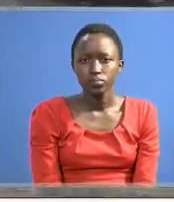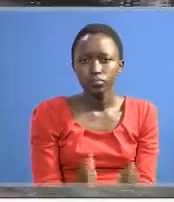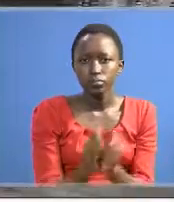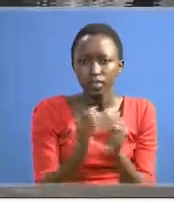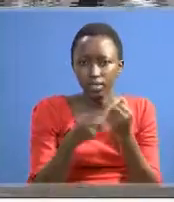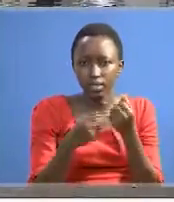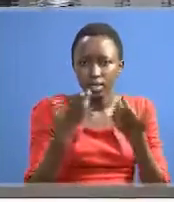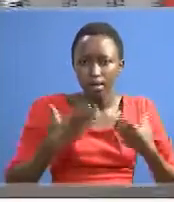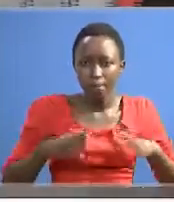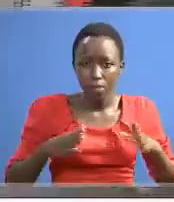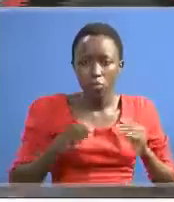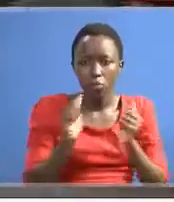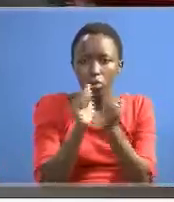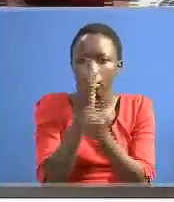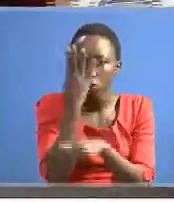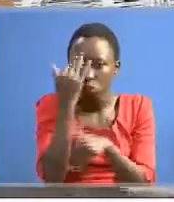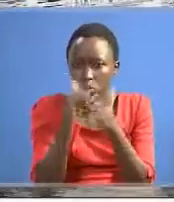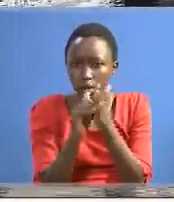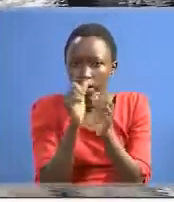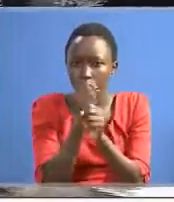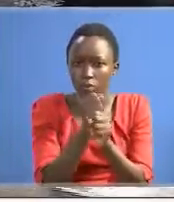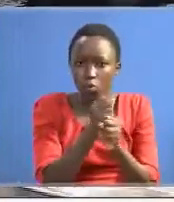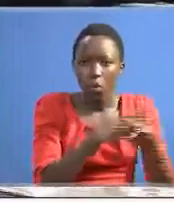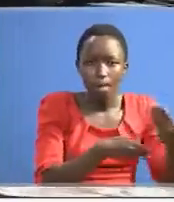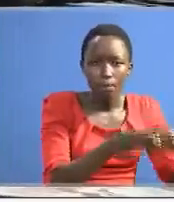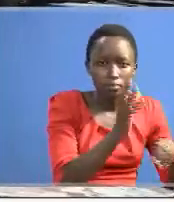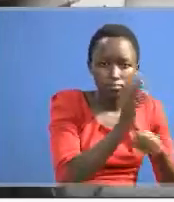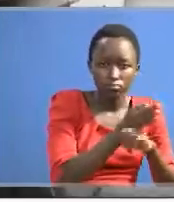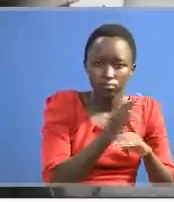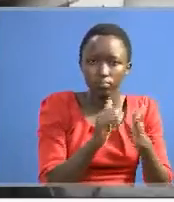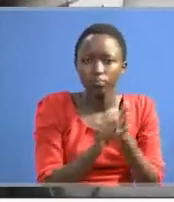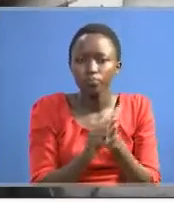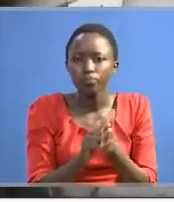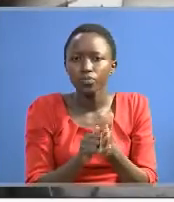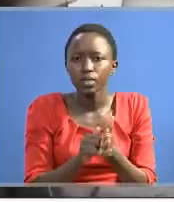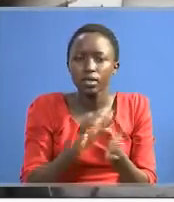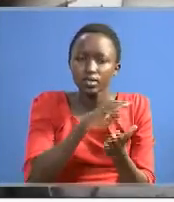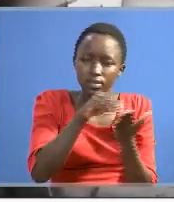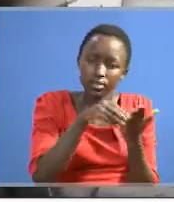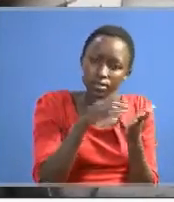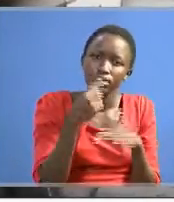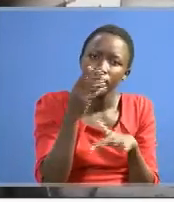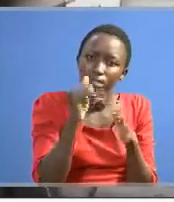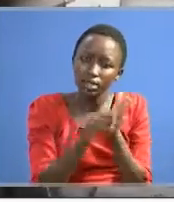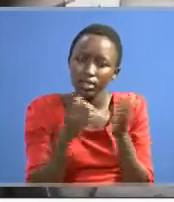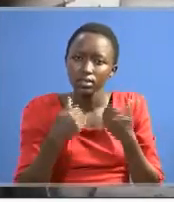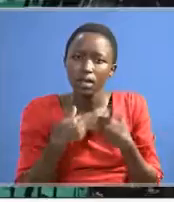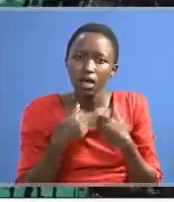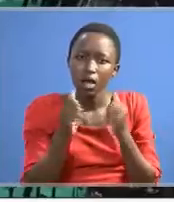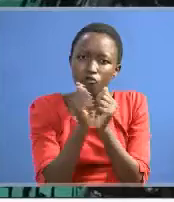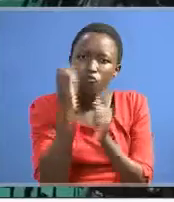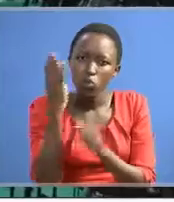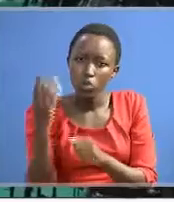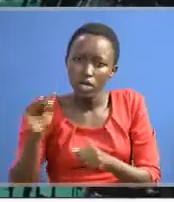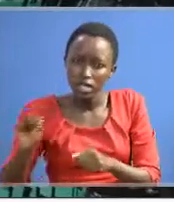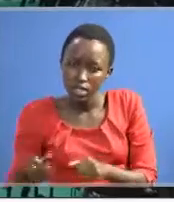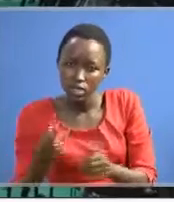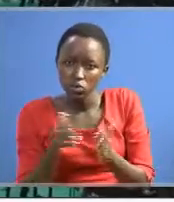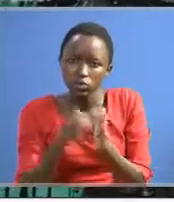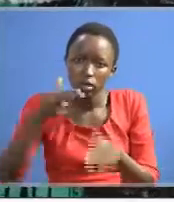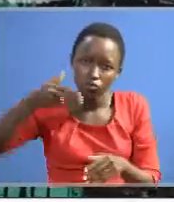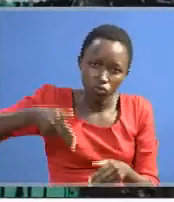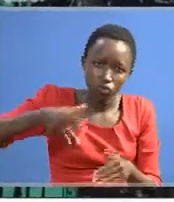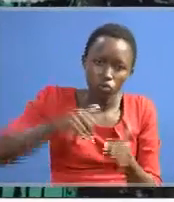16 people have been arrested for operating illegal petroleum refilling centers. Police say they seized 14,000 liters of